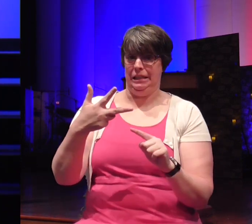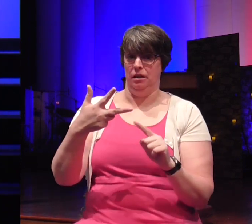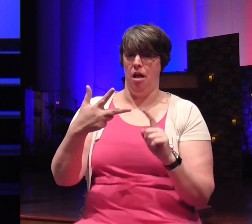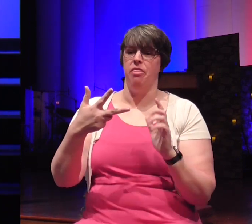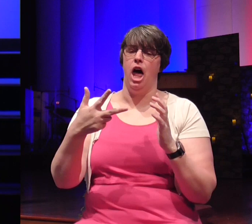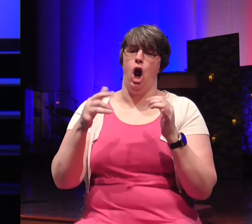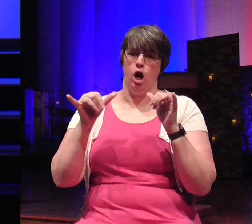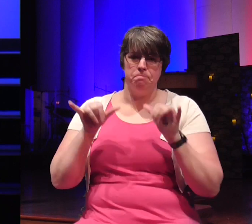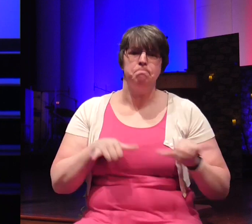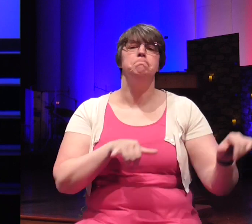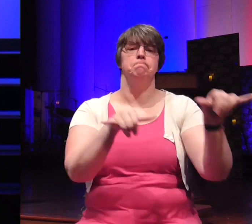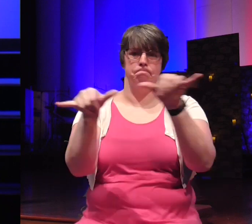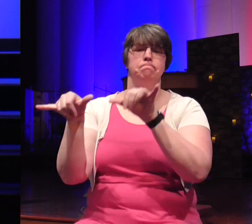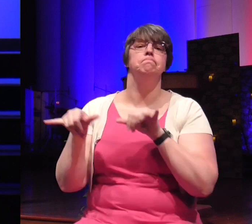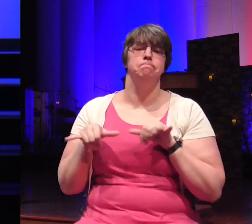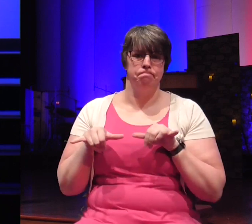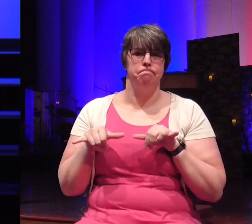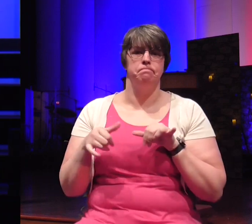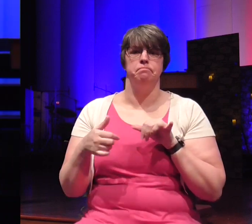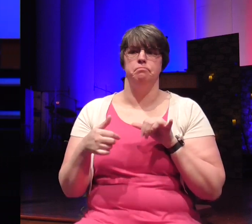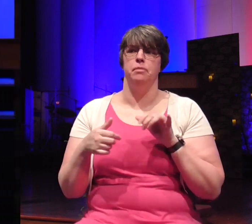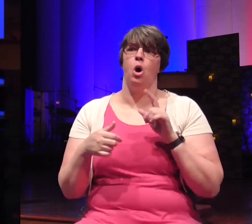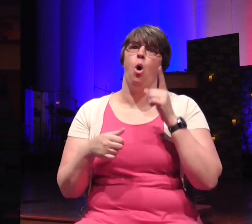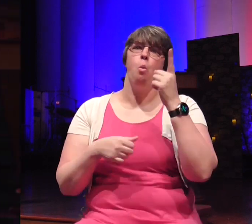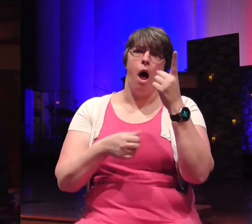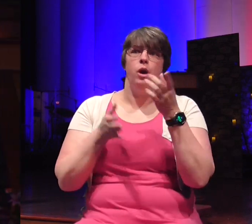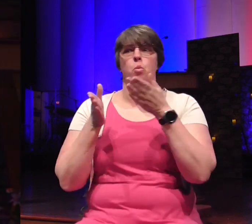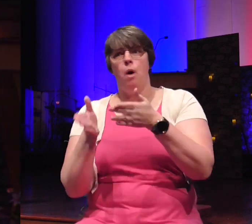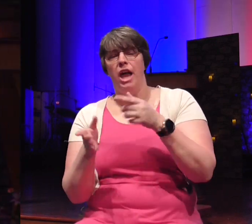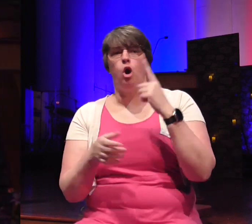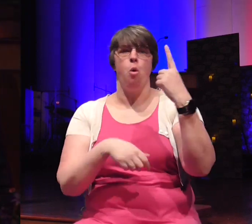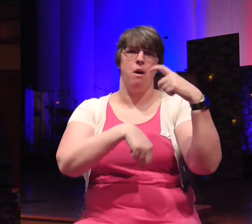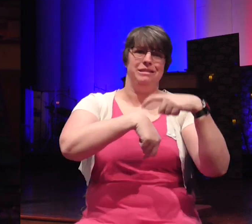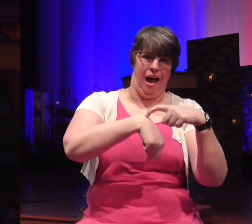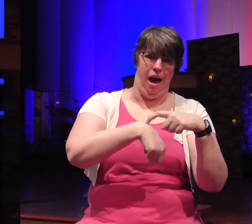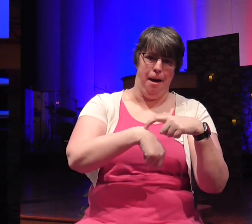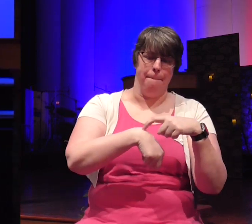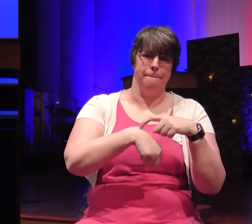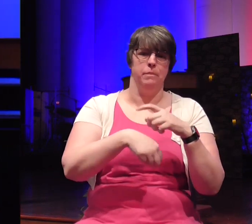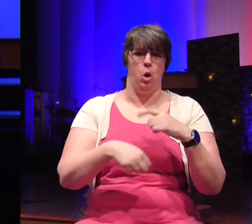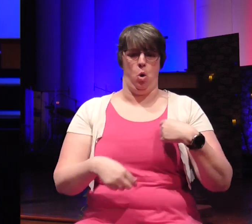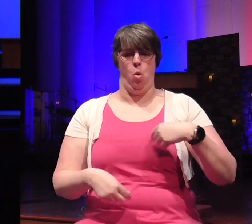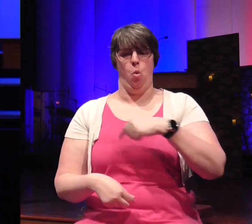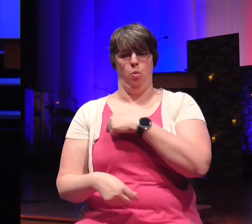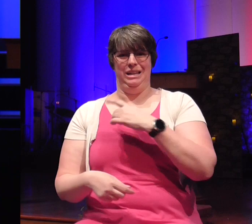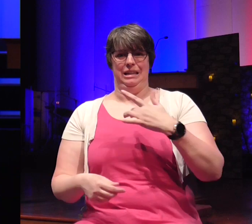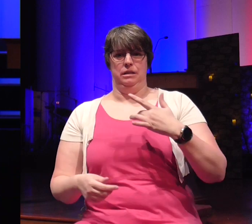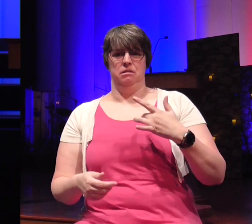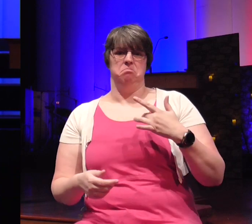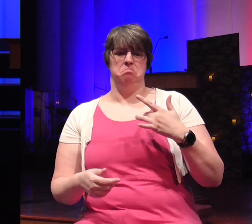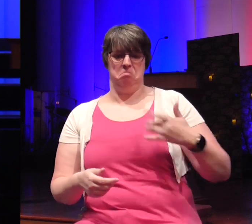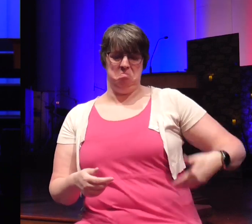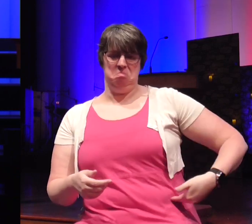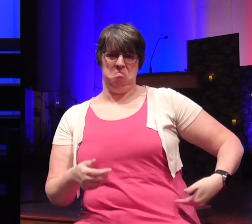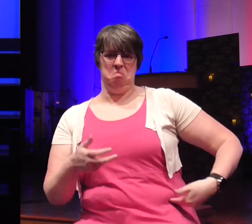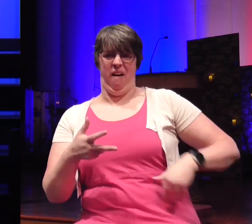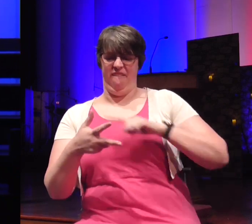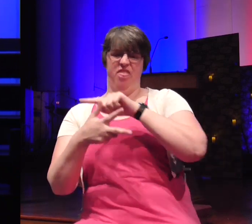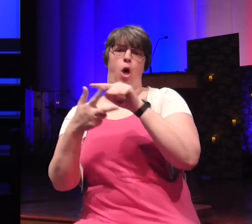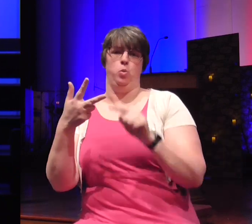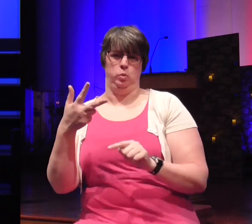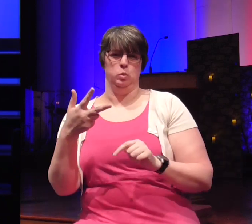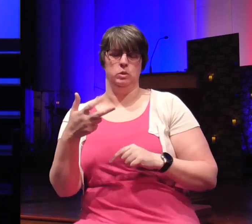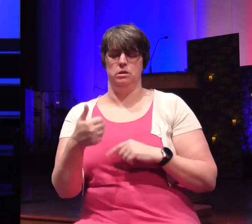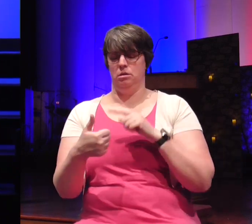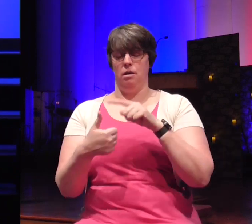universal to us all. That in one way or another, at one time or another, we sense and feel within us. And the first of